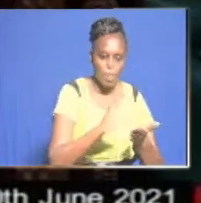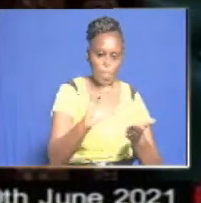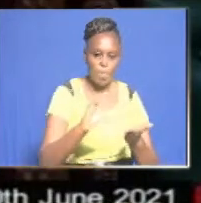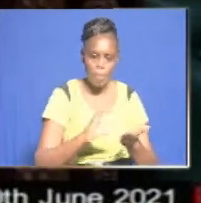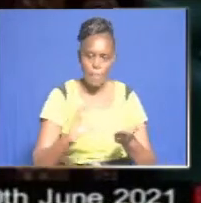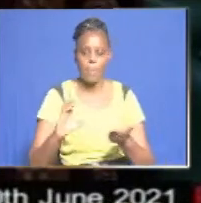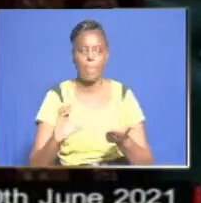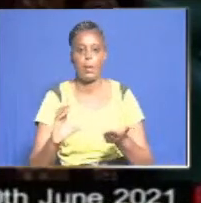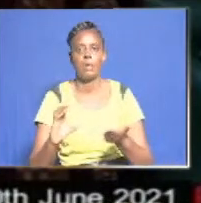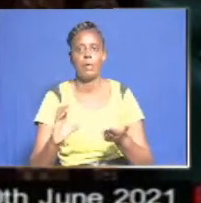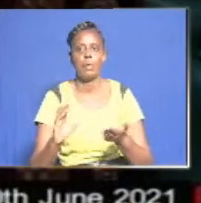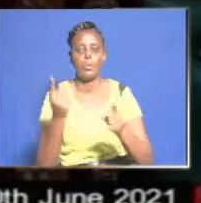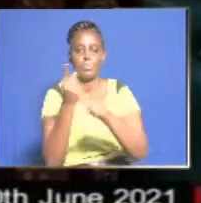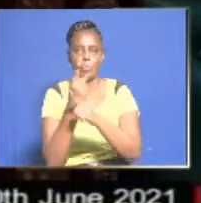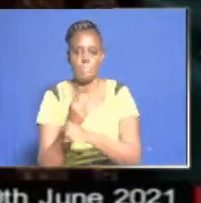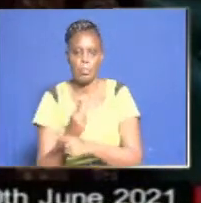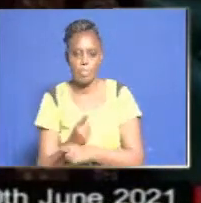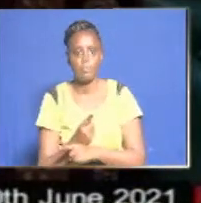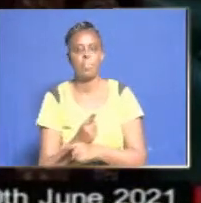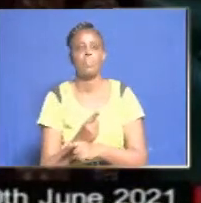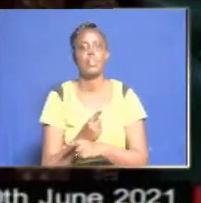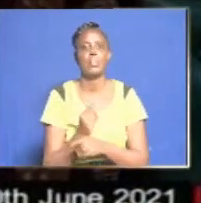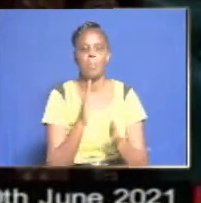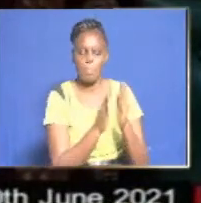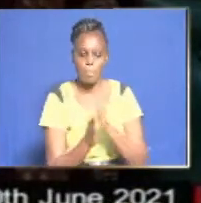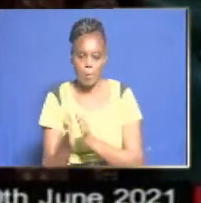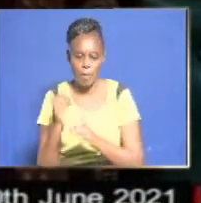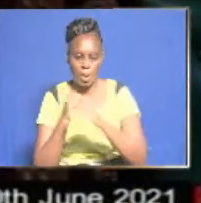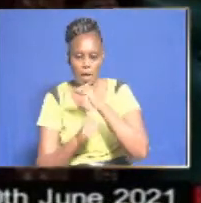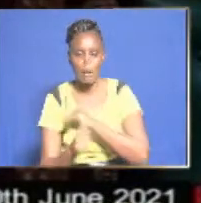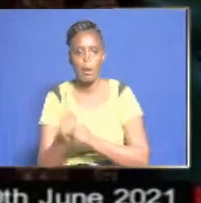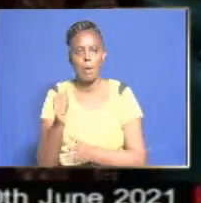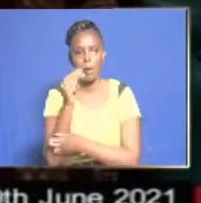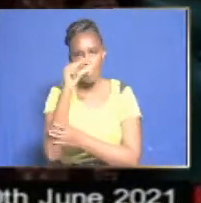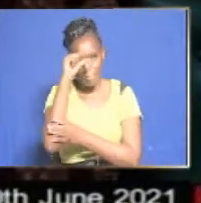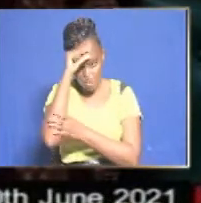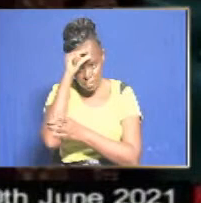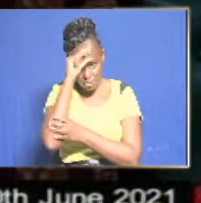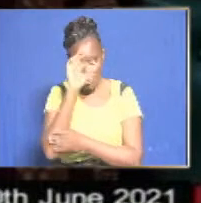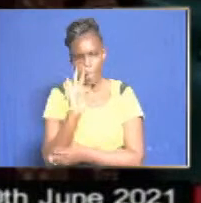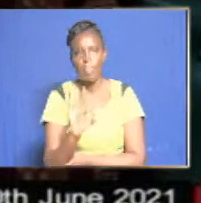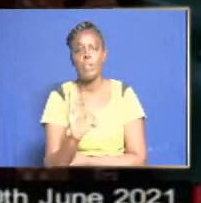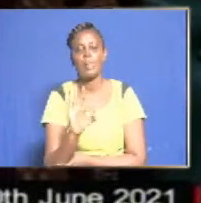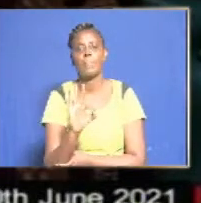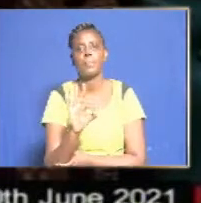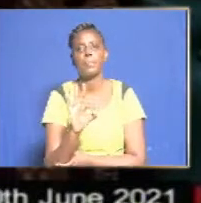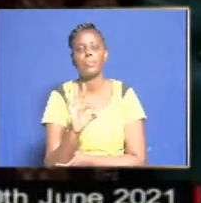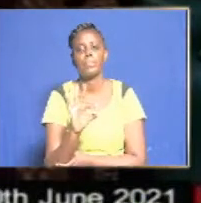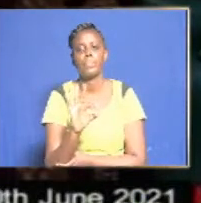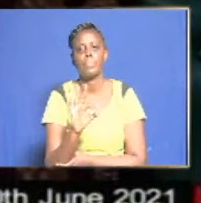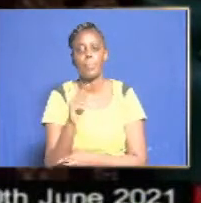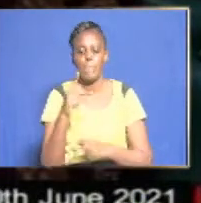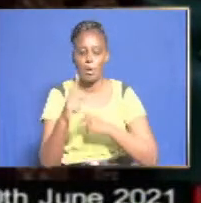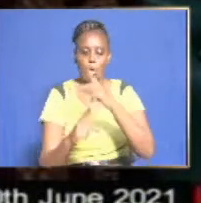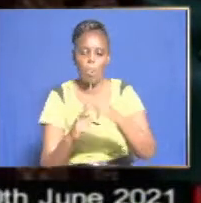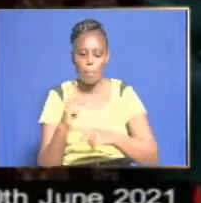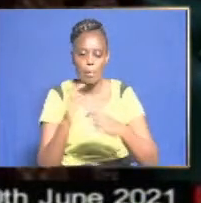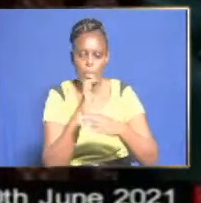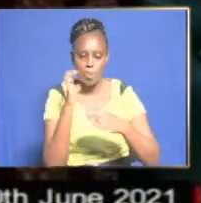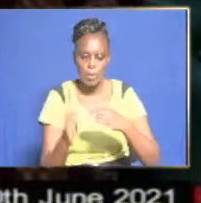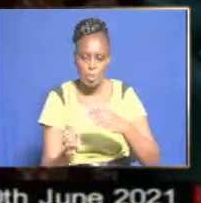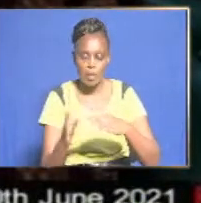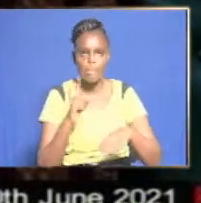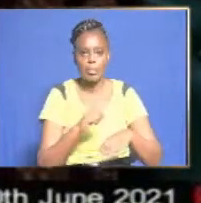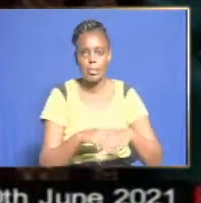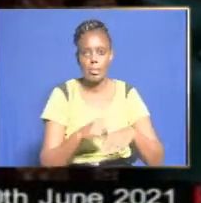and programs under the three arms of the national government. Ultimately, the process comes to an end upon the